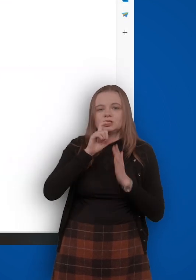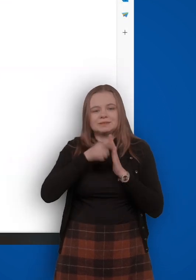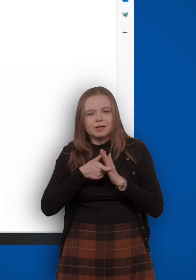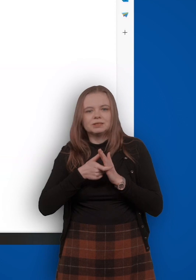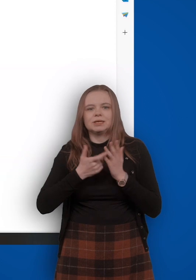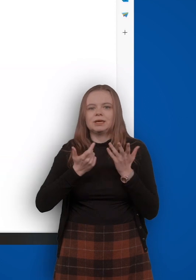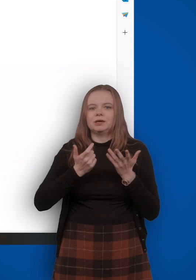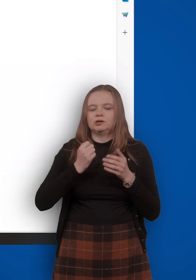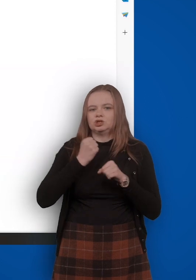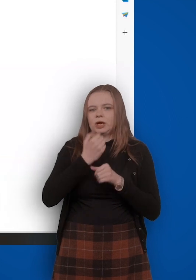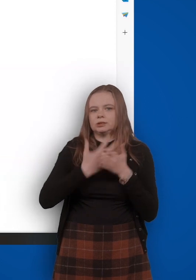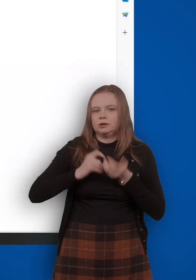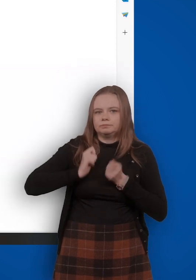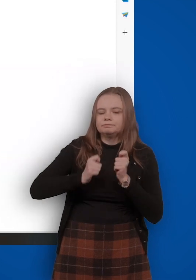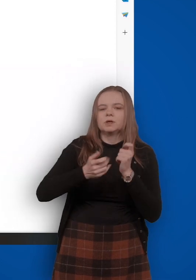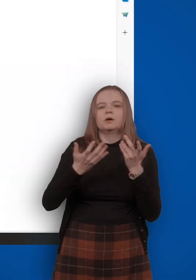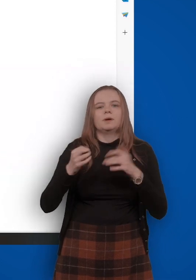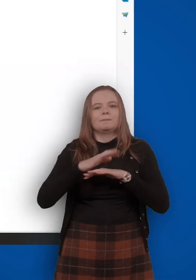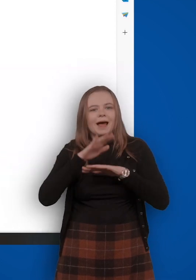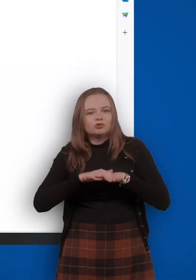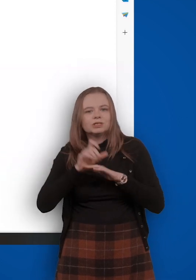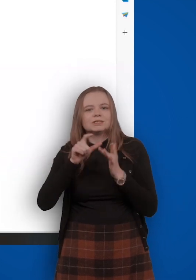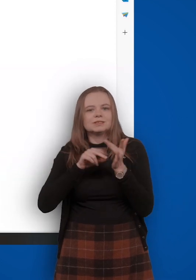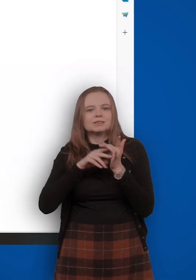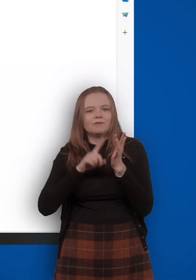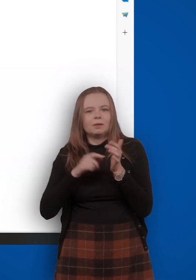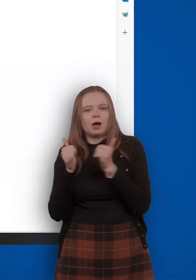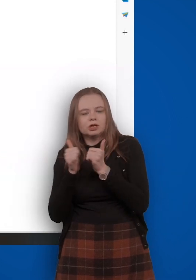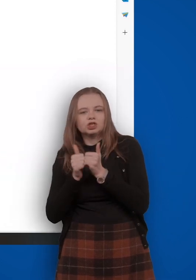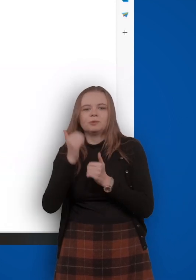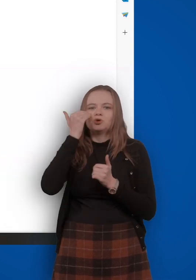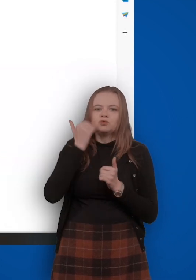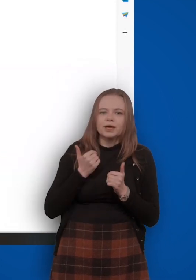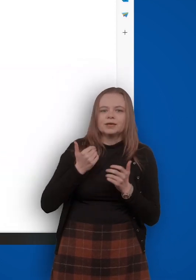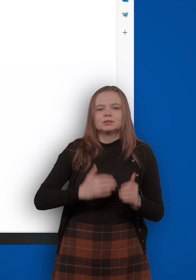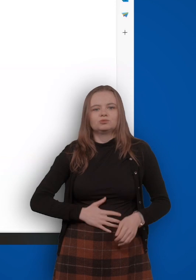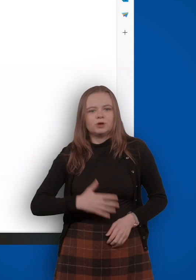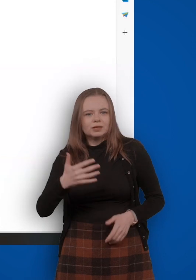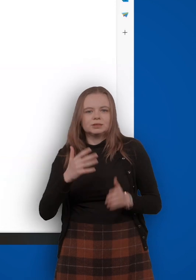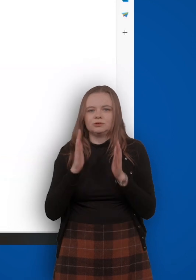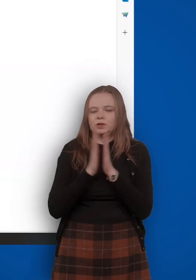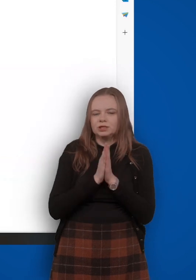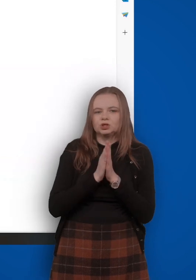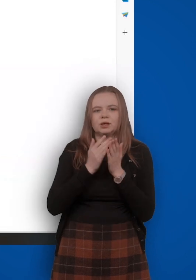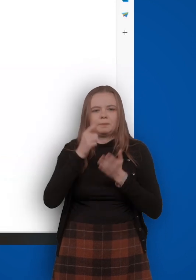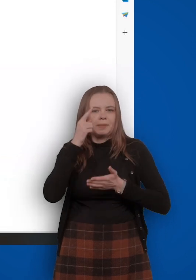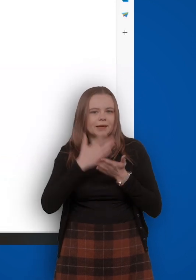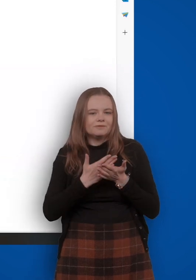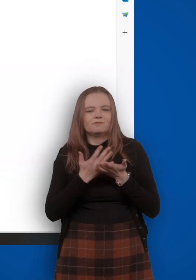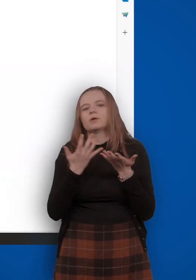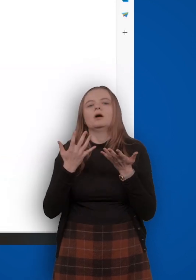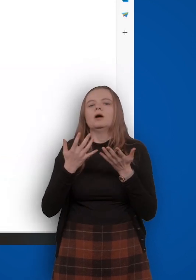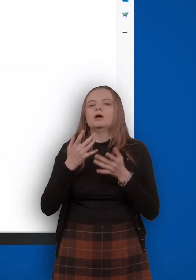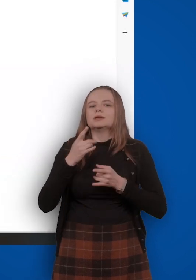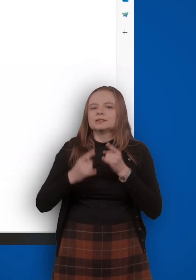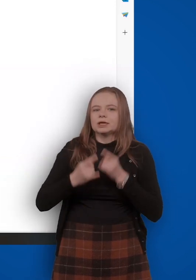reassignment, marriage or civil partnership, race, pregnancy or maternity, religion or belief, sex, and then sexual